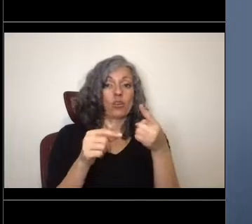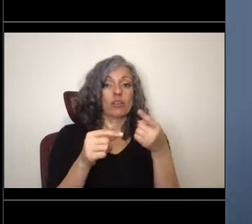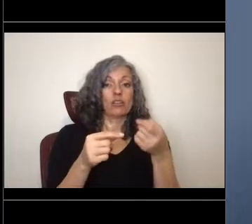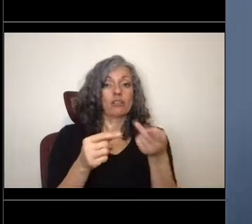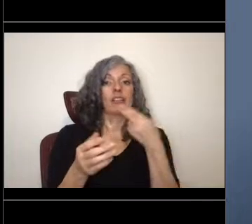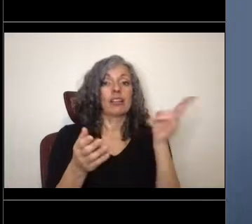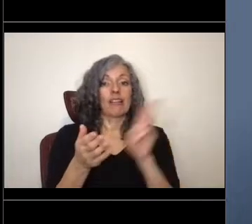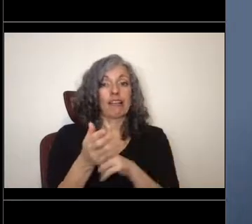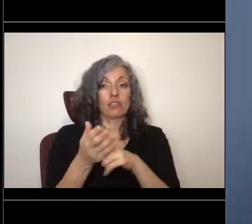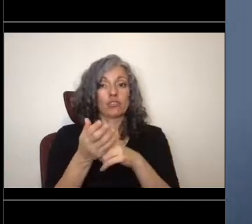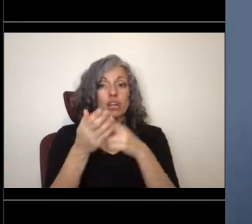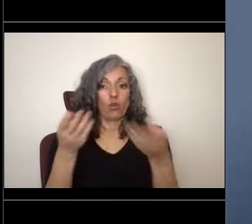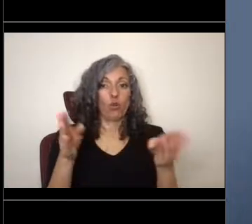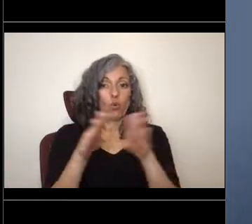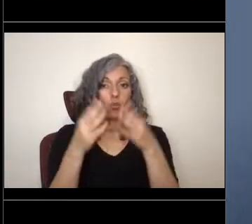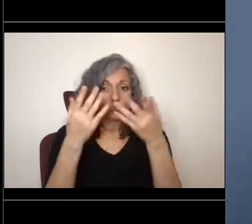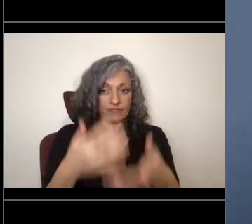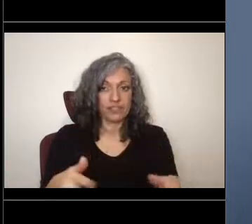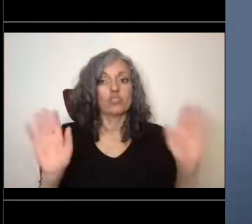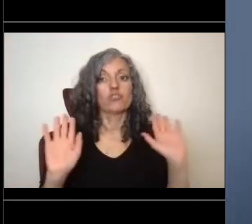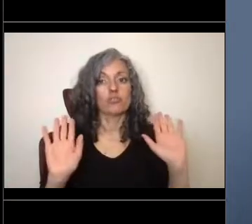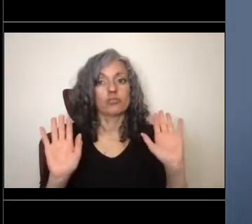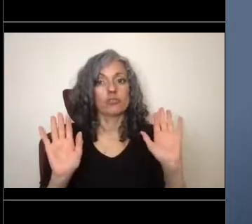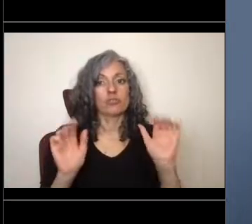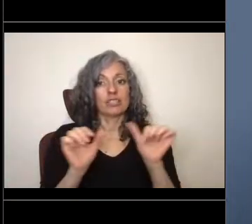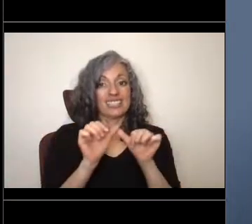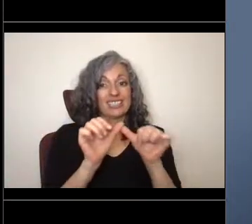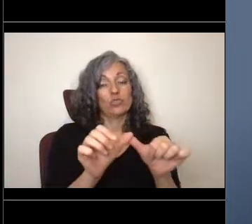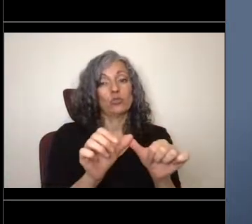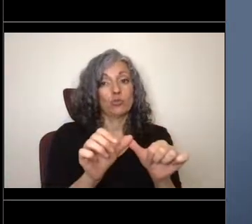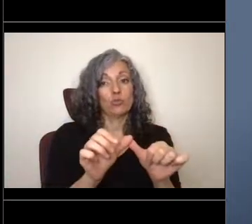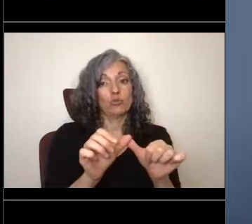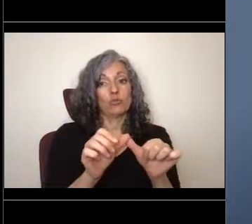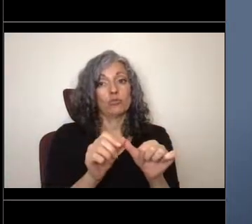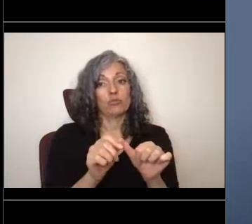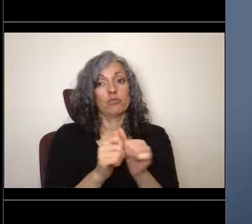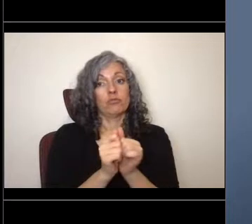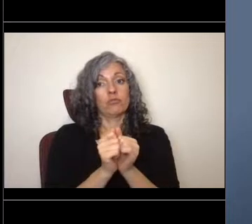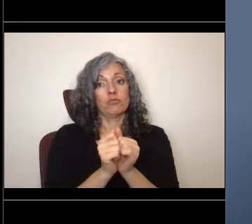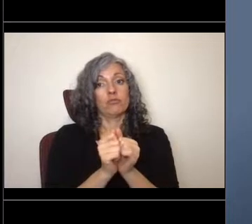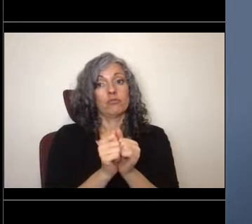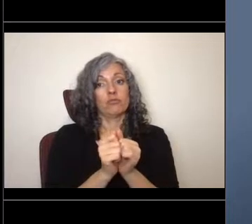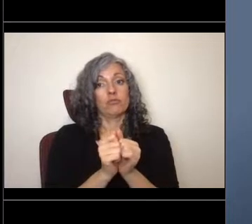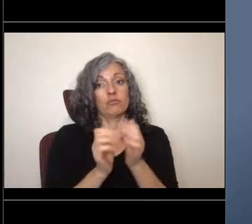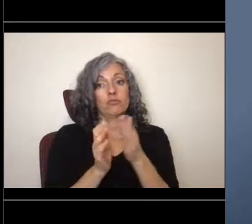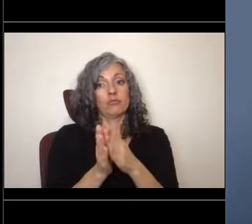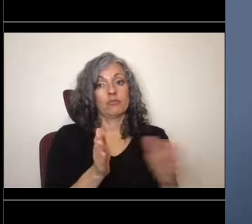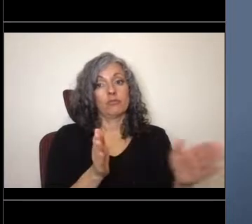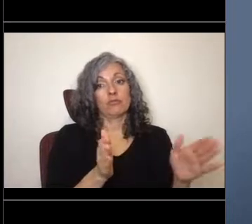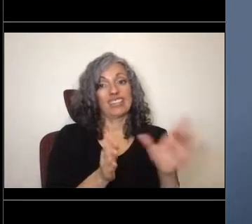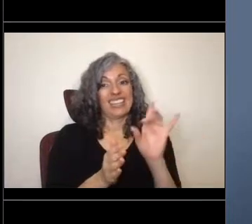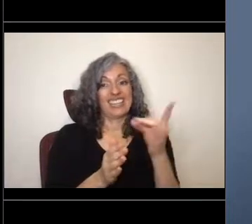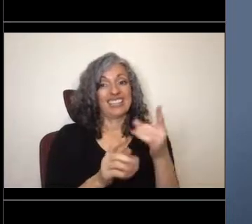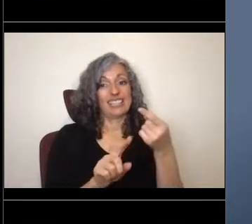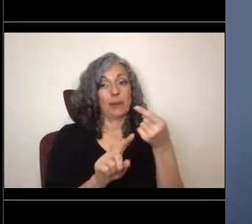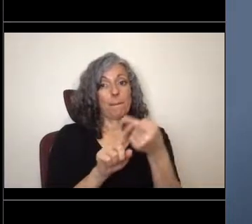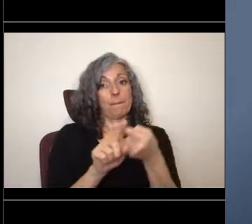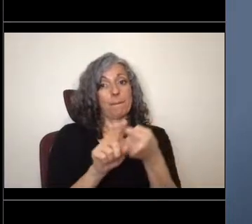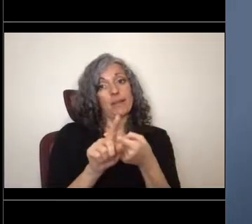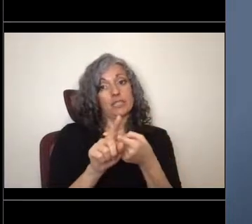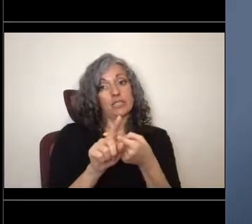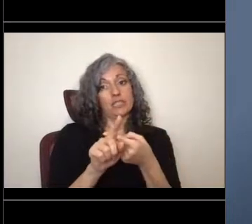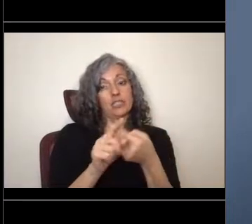of this item would extend the period of project completion of the construction phase of the project for 18 months to December